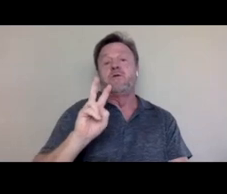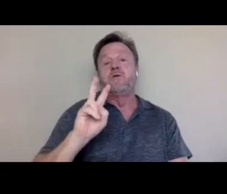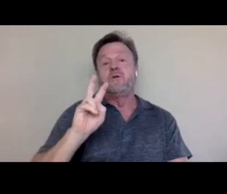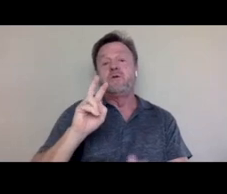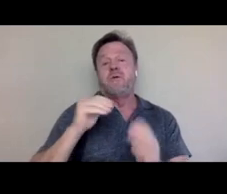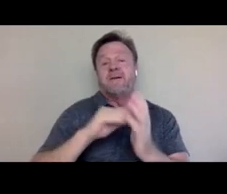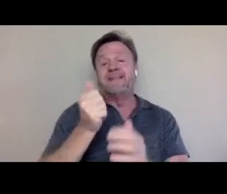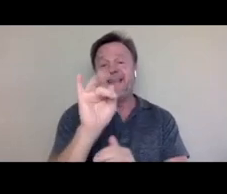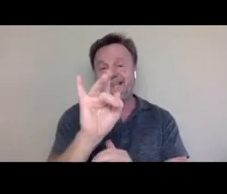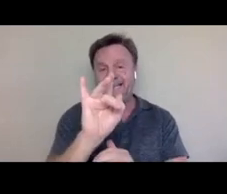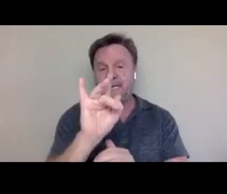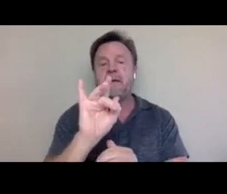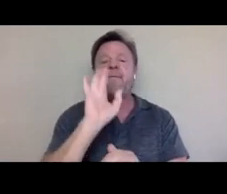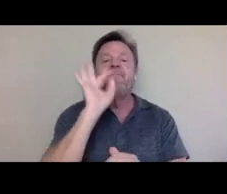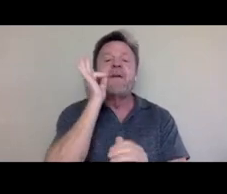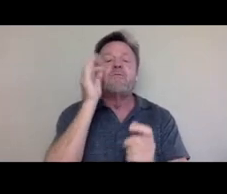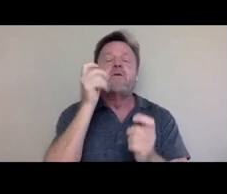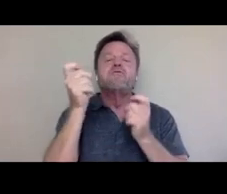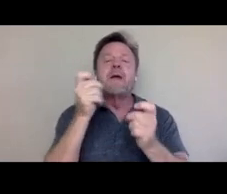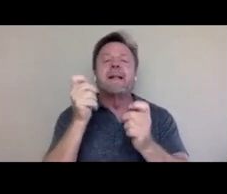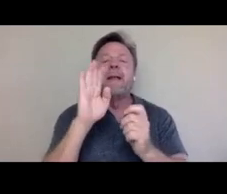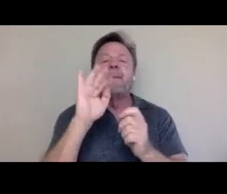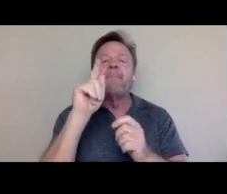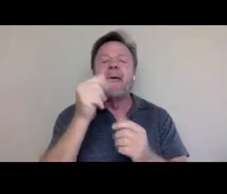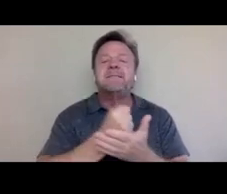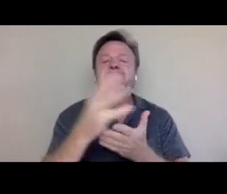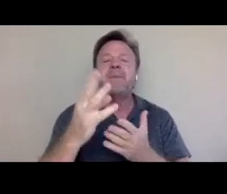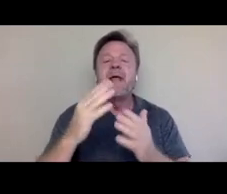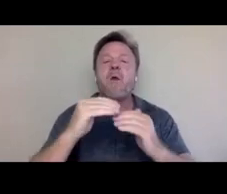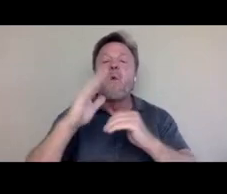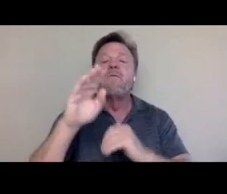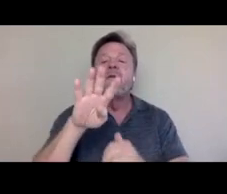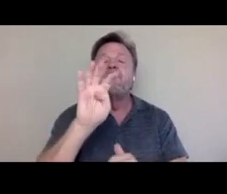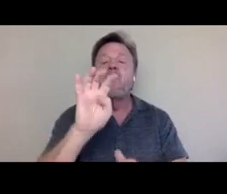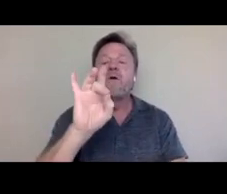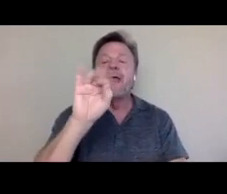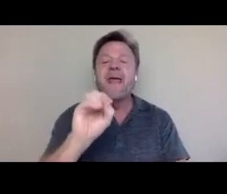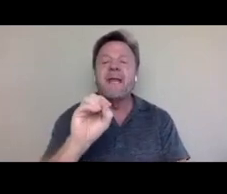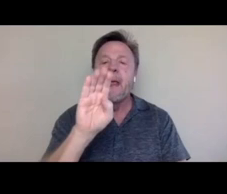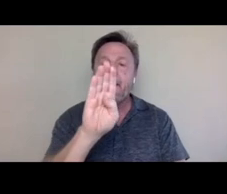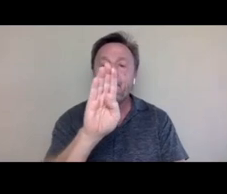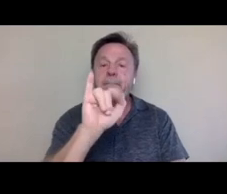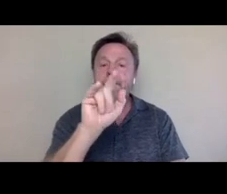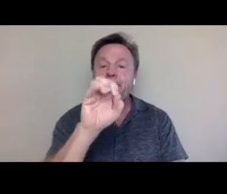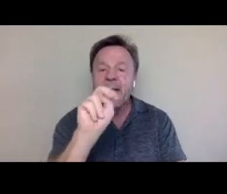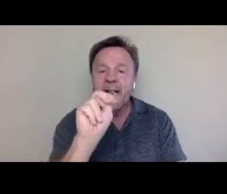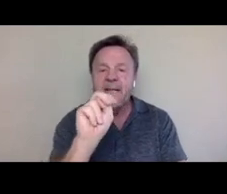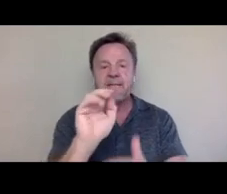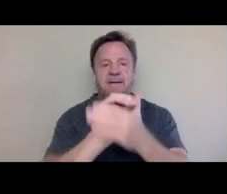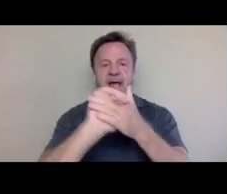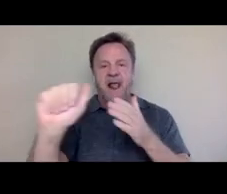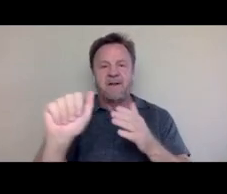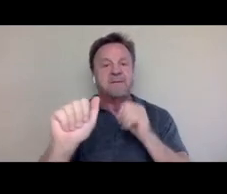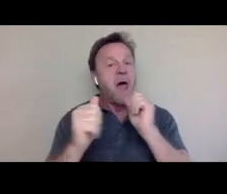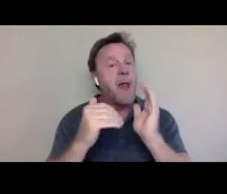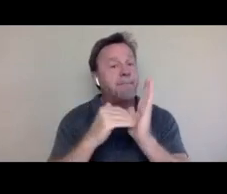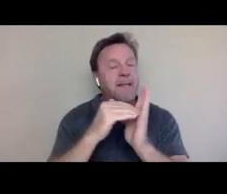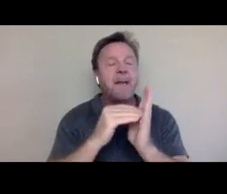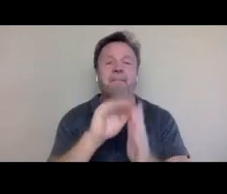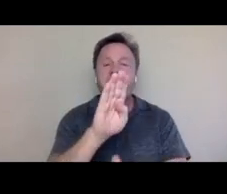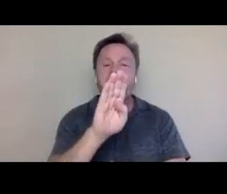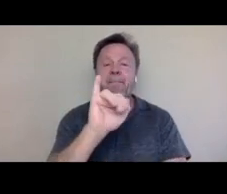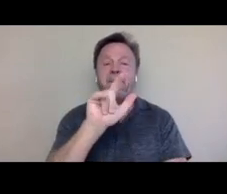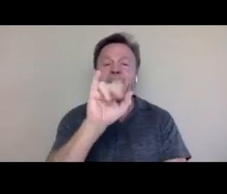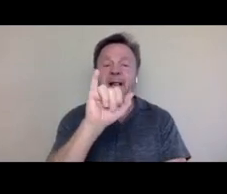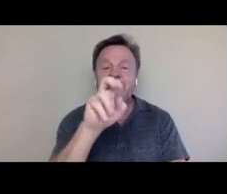federally regulated banks spent over $480 billion. That's with a B. That's not million. That's billion